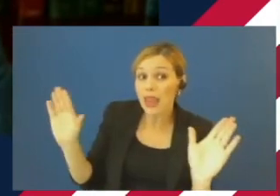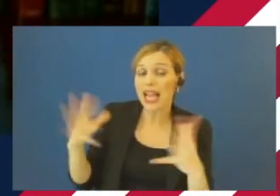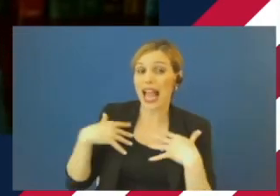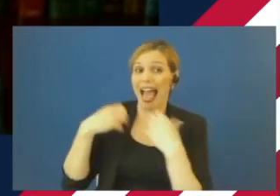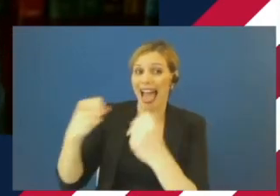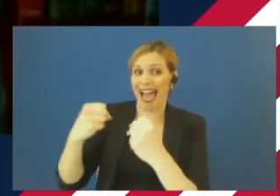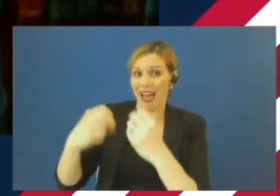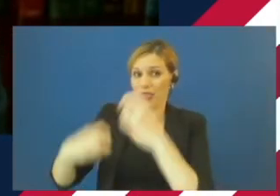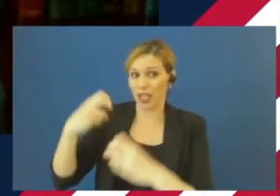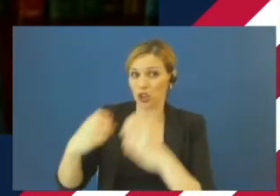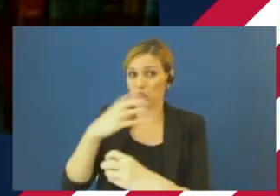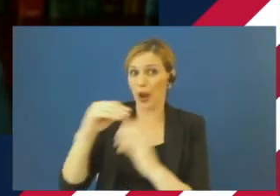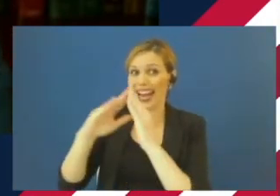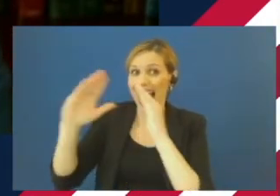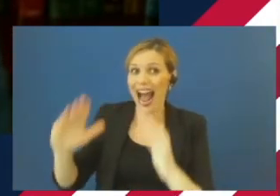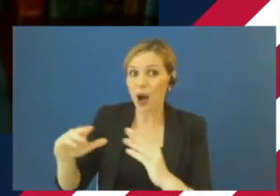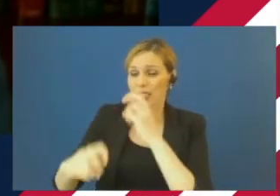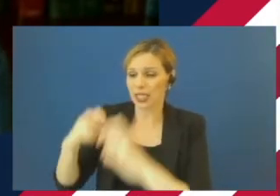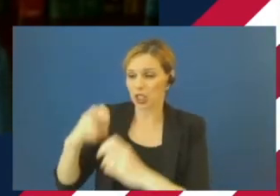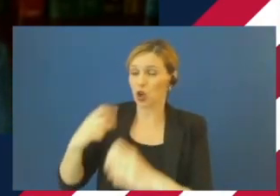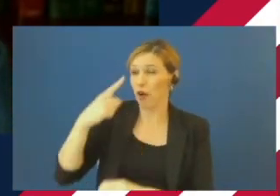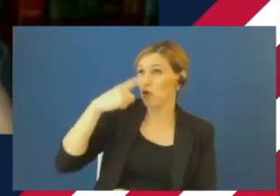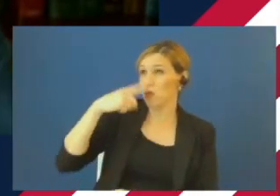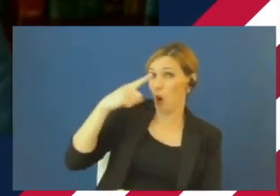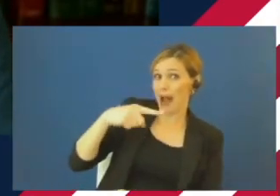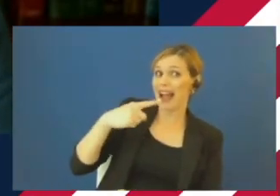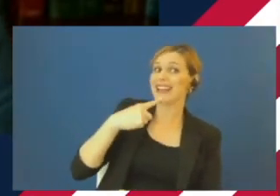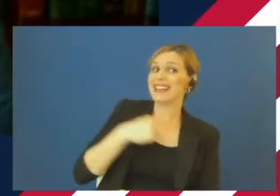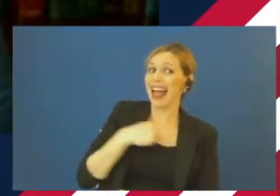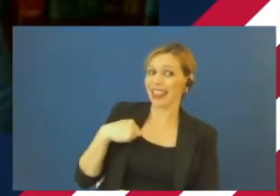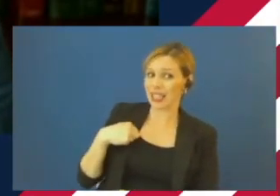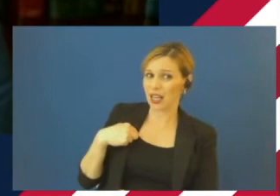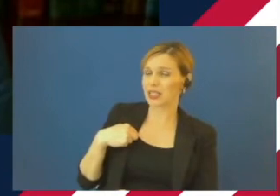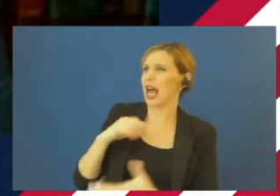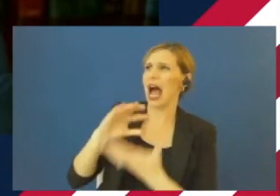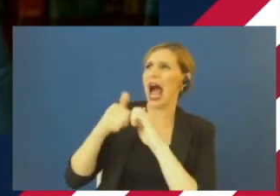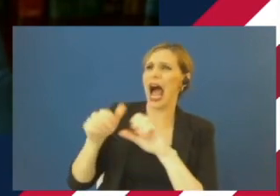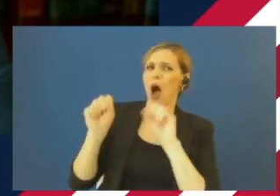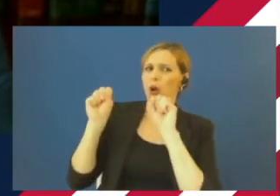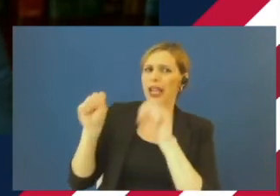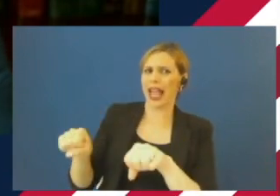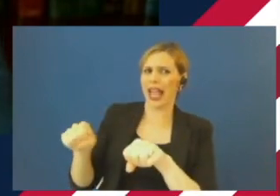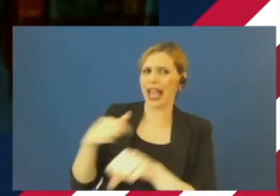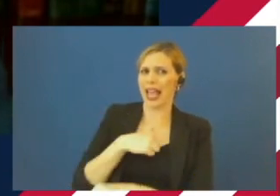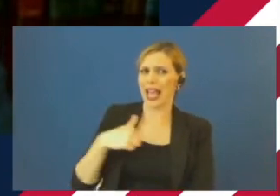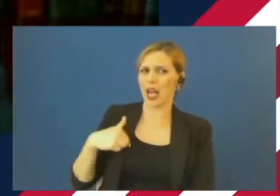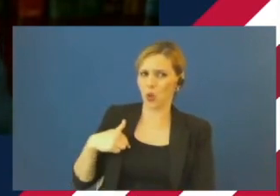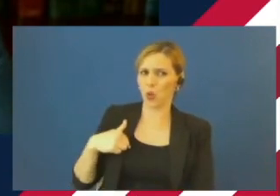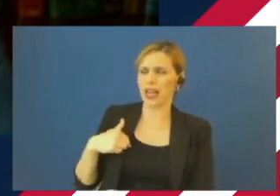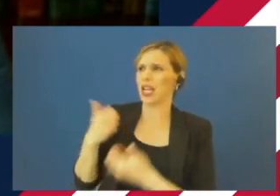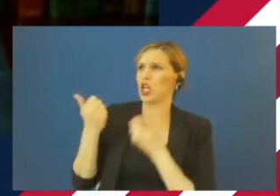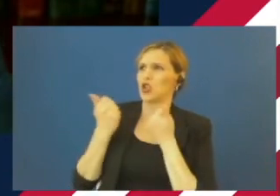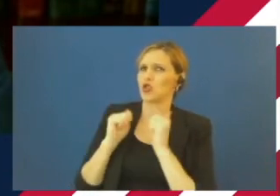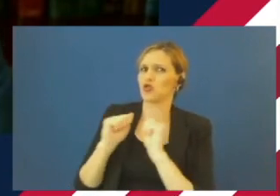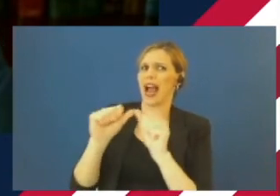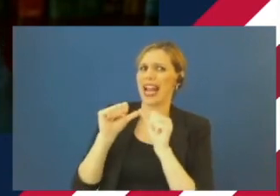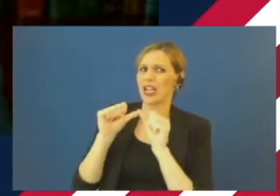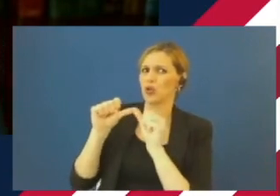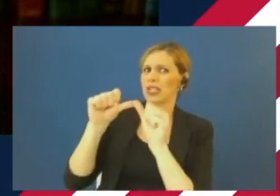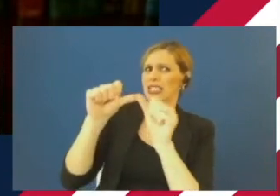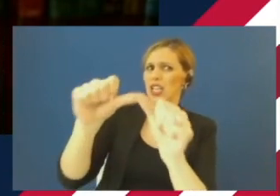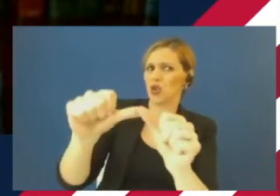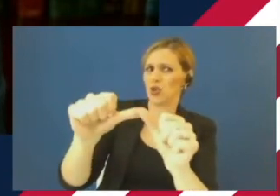could share with us insights about how we move forward our climate platform, how we get it into